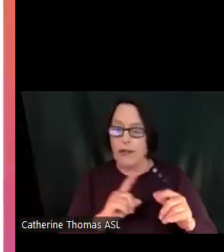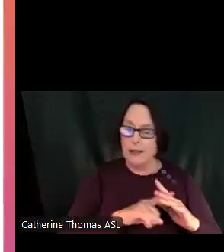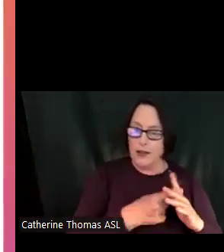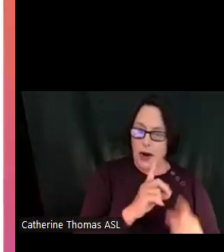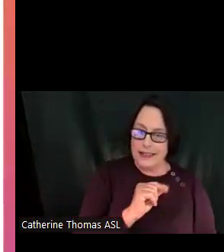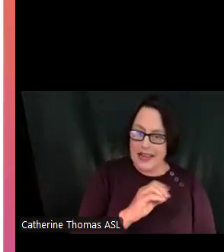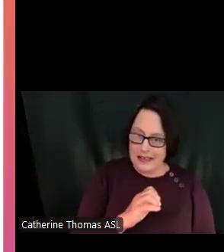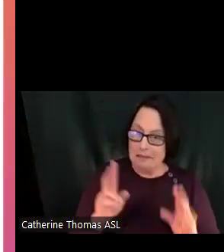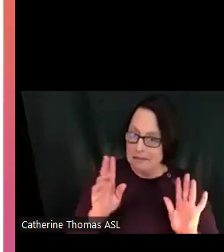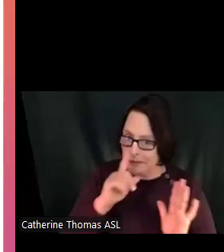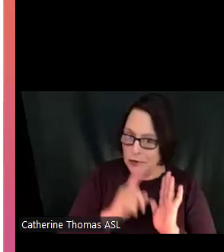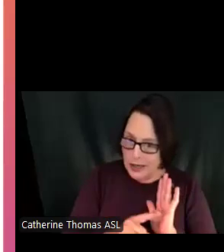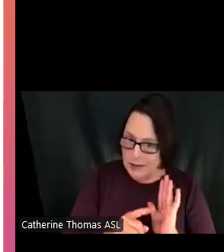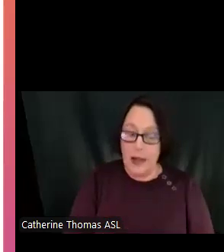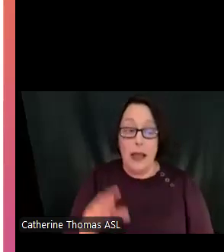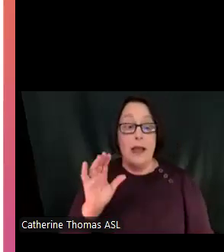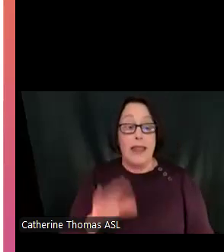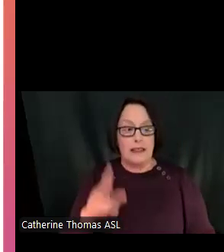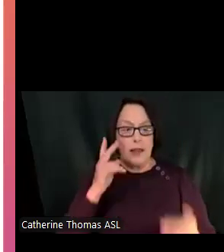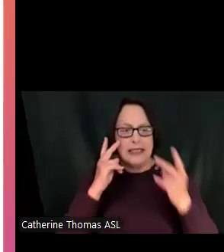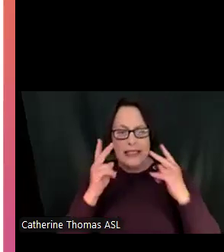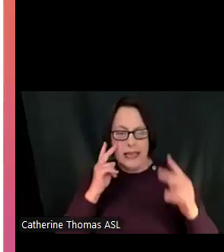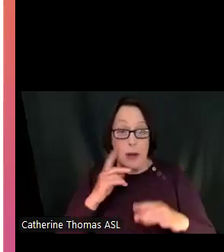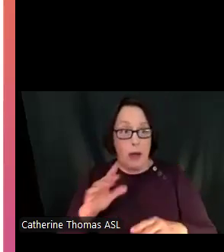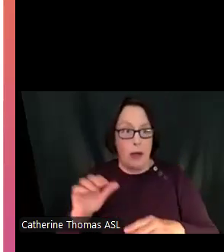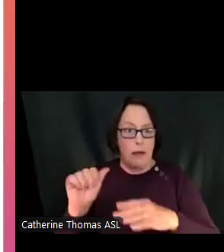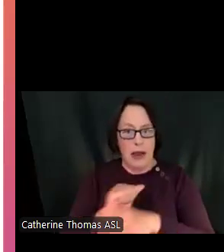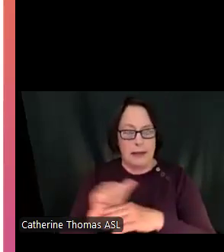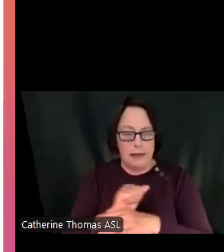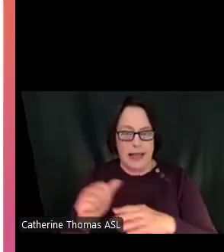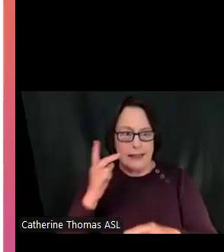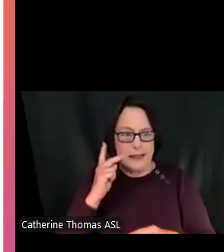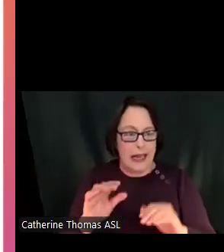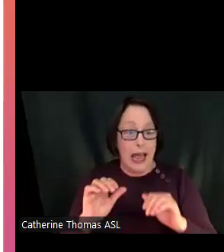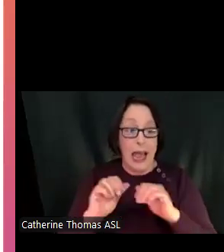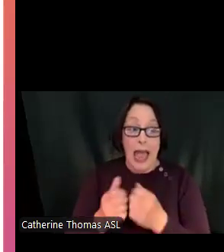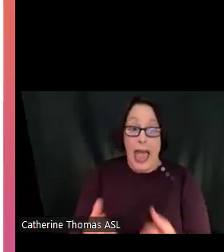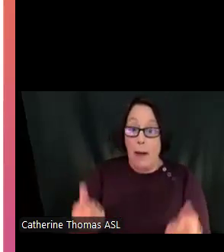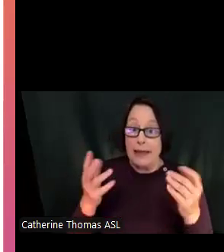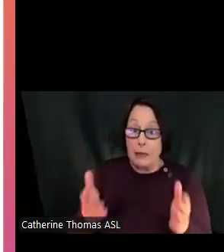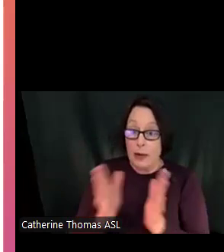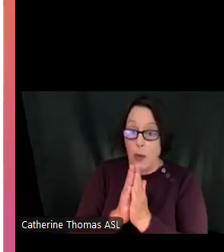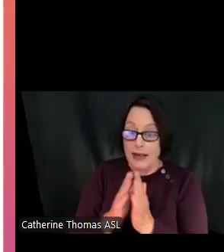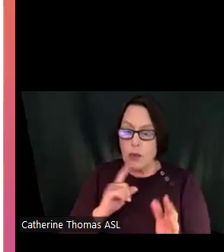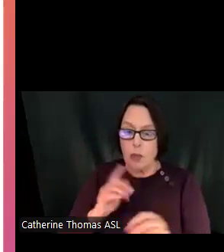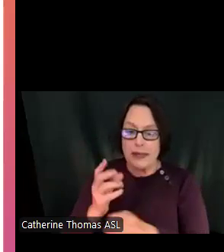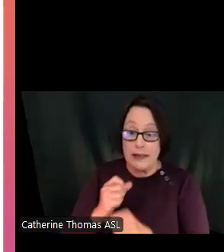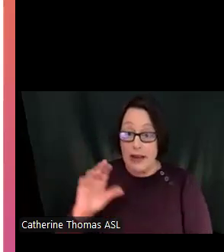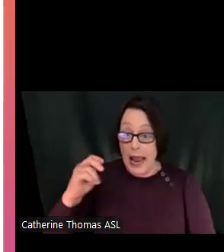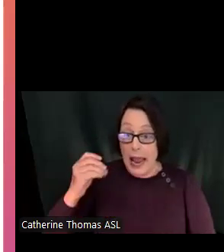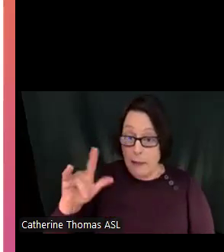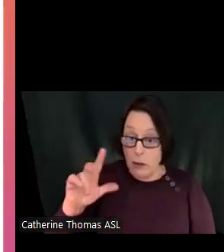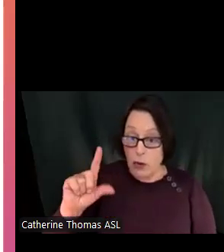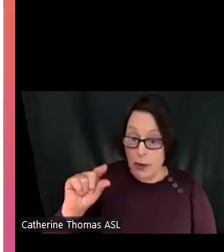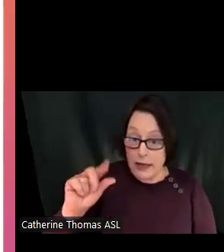So let's do an exercise and review the dashboard to find out how many requests were received from April 2023